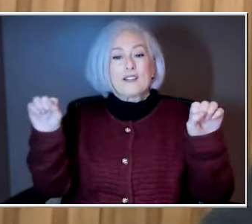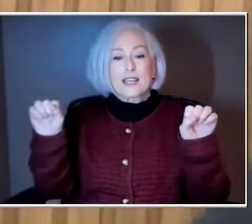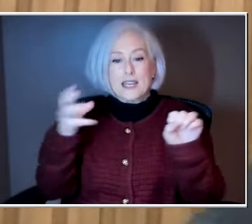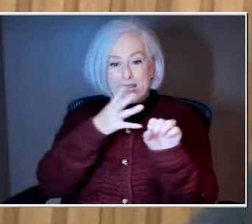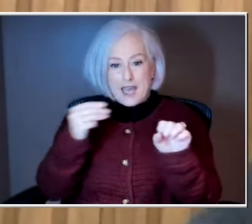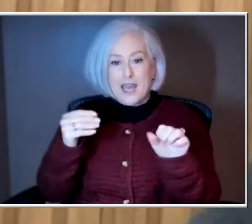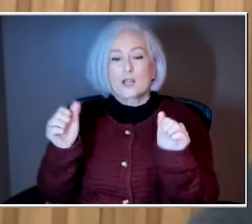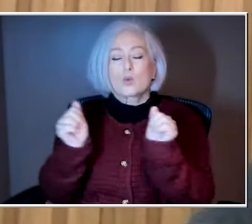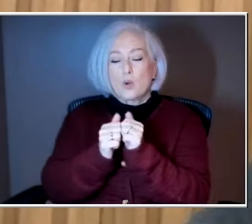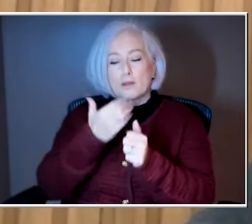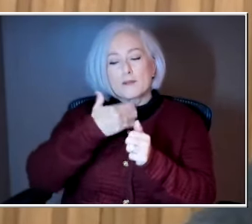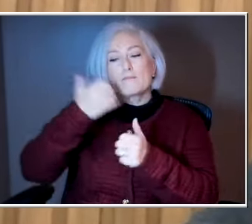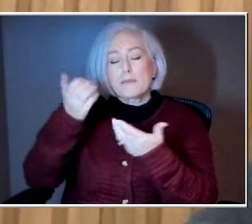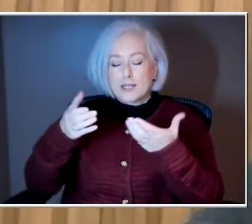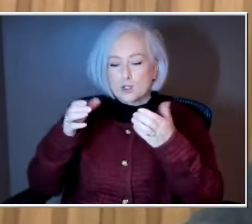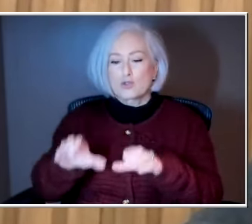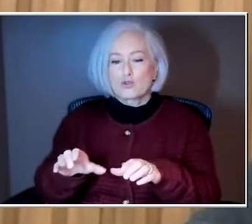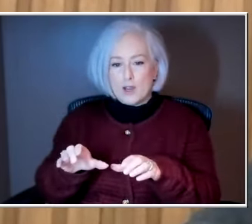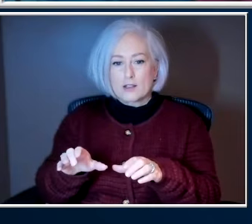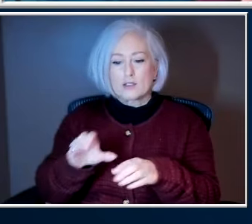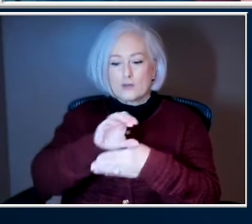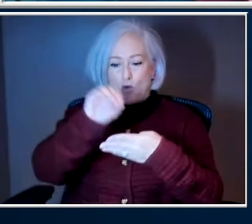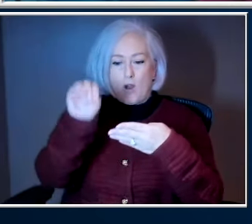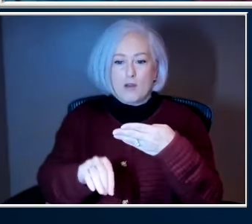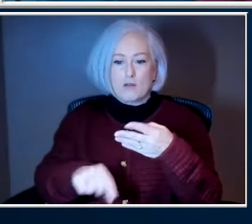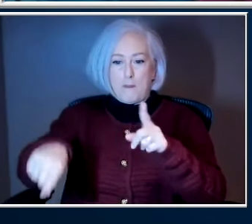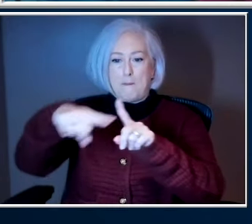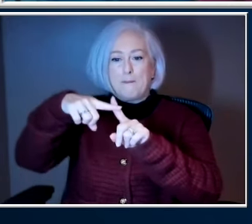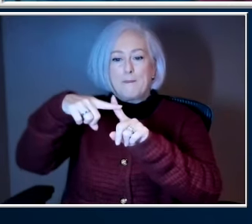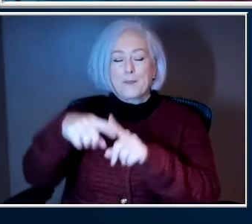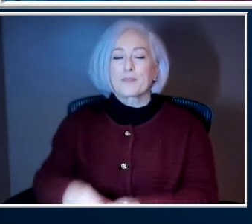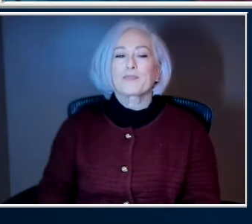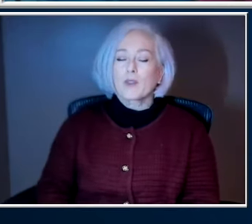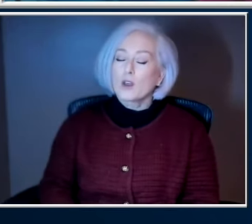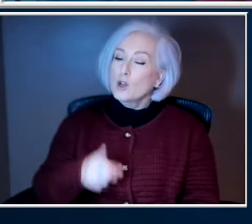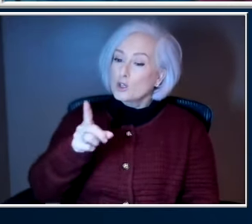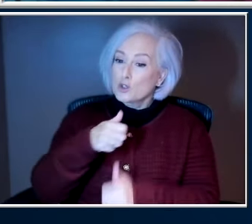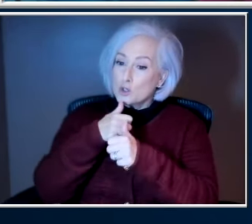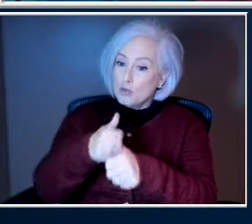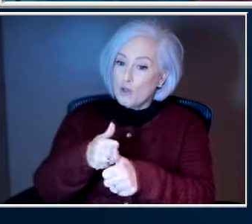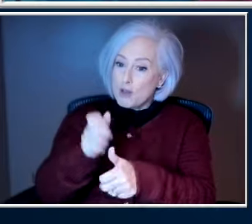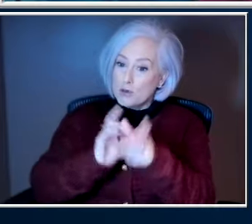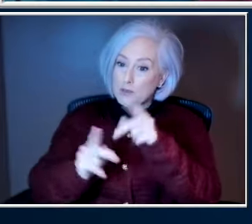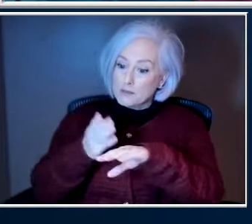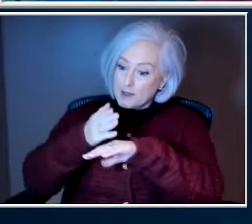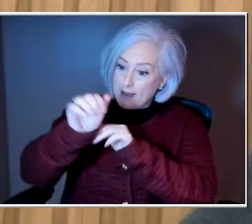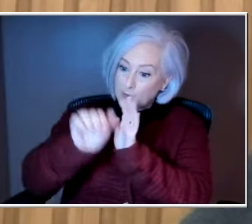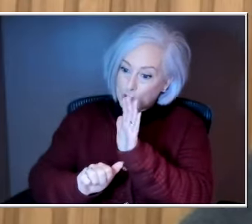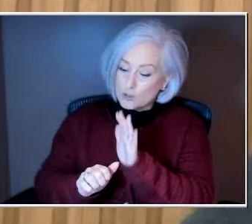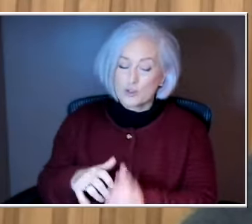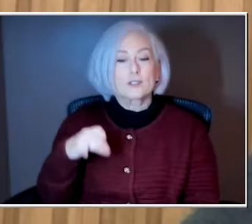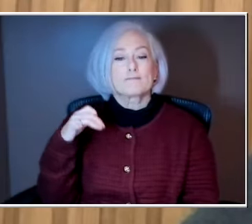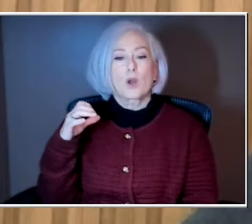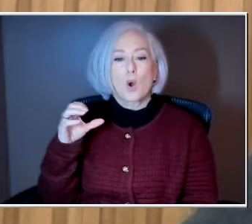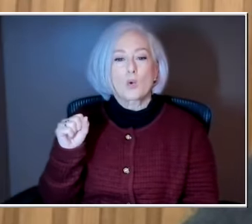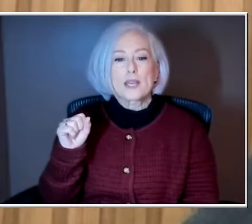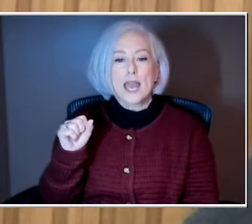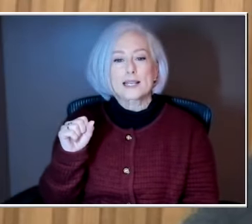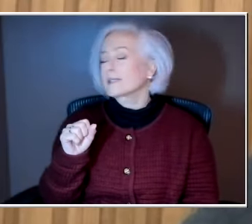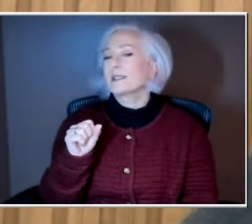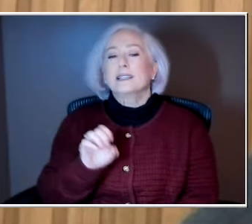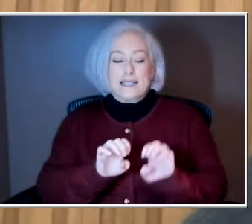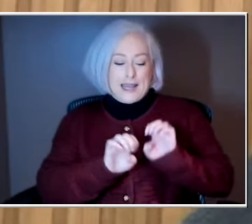the best chance of those short and long-term outcomes. And do you follow patients post-surgery? I do, yes. Actually, the evaluations